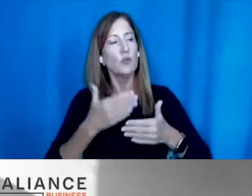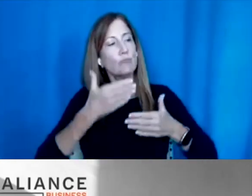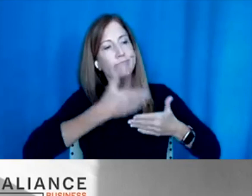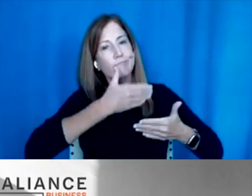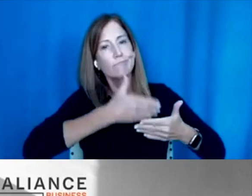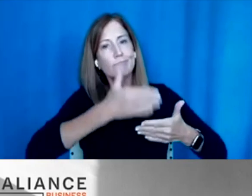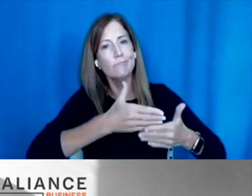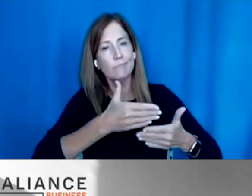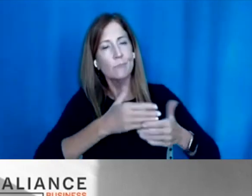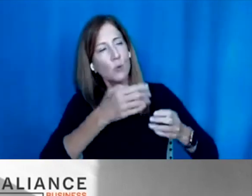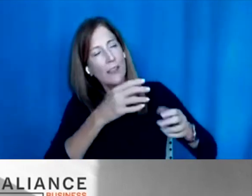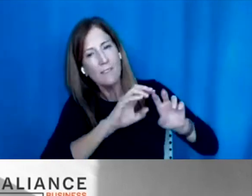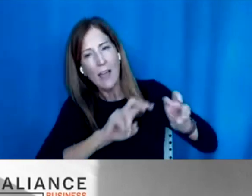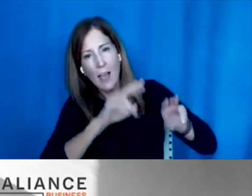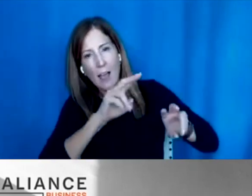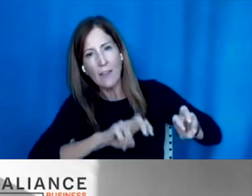impact of what you're doing.